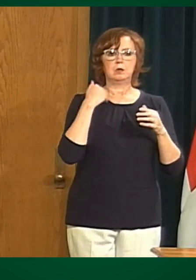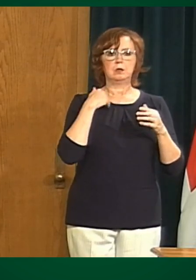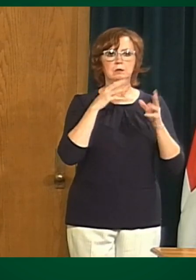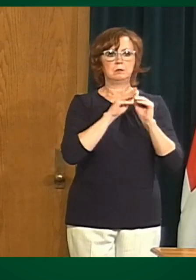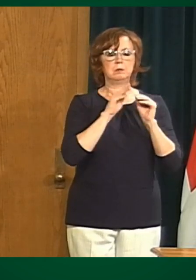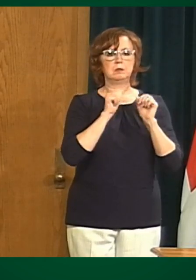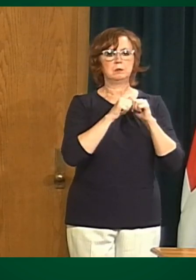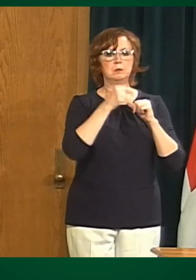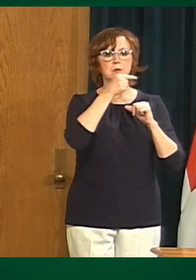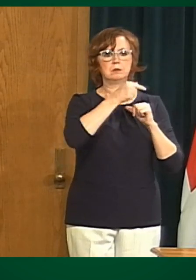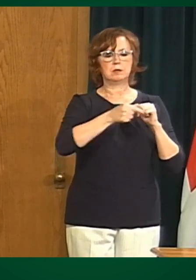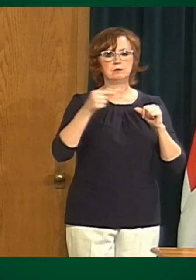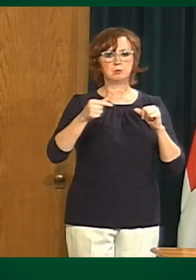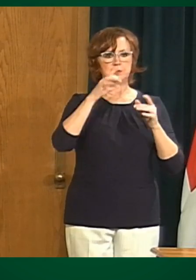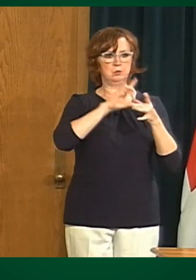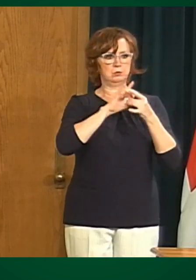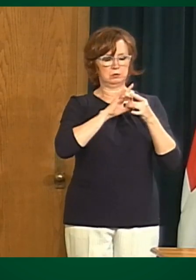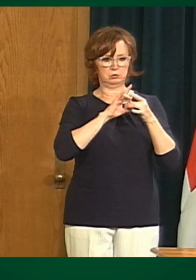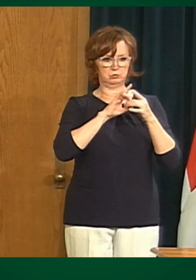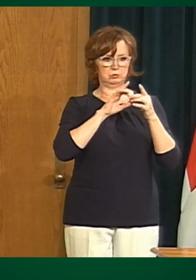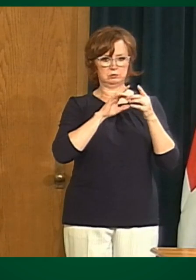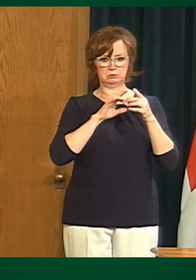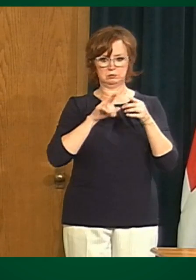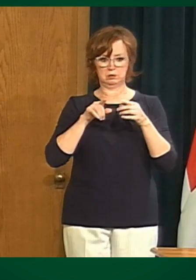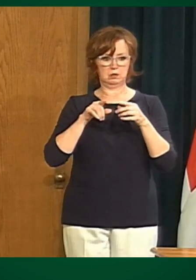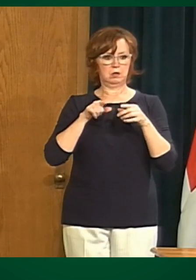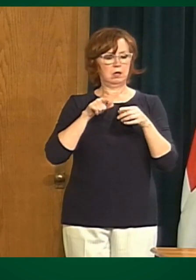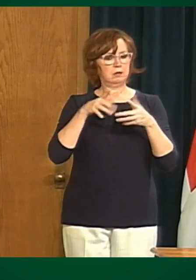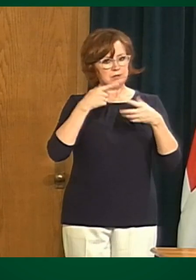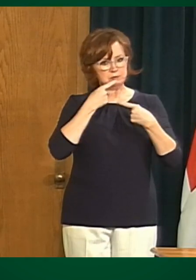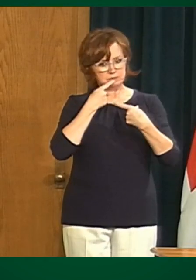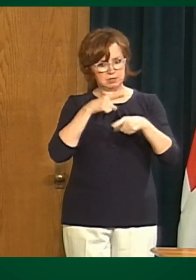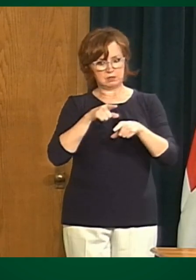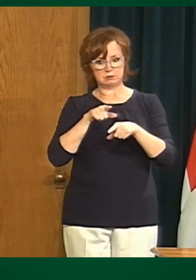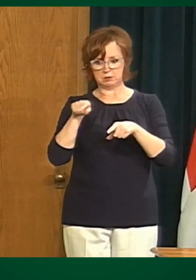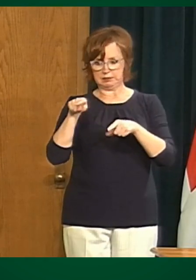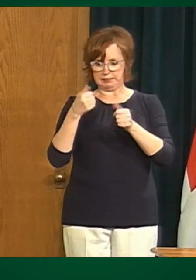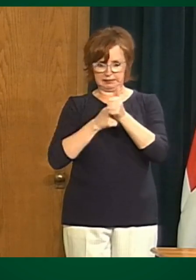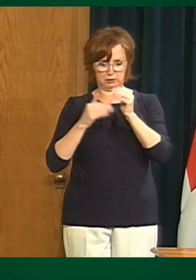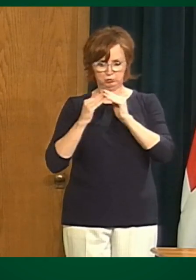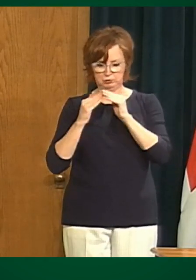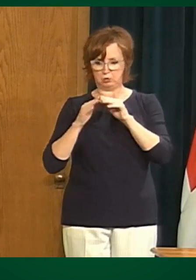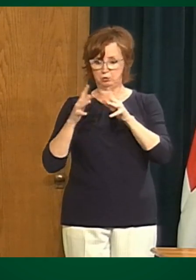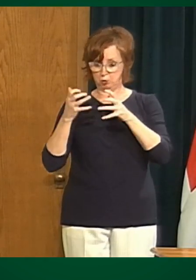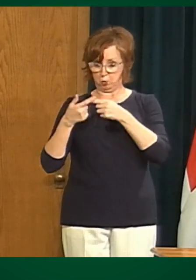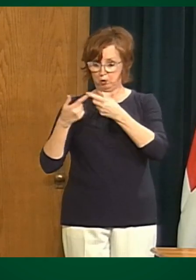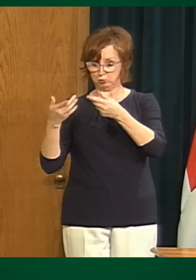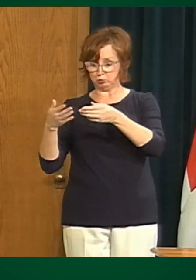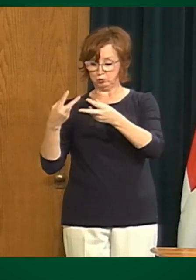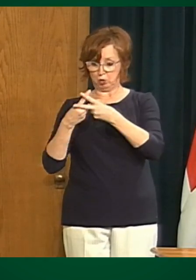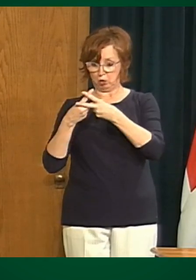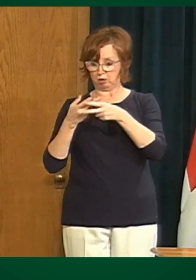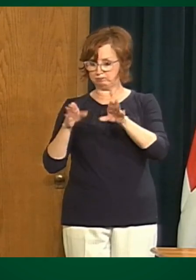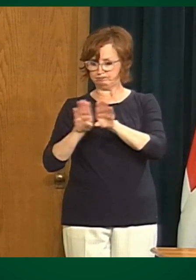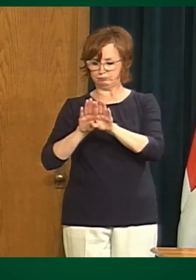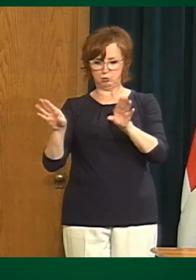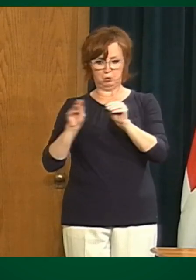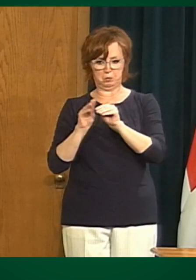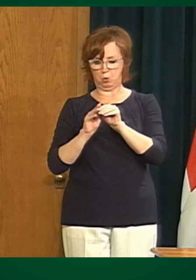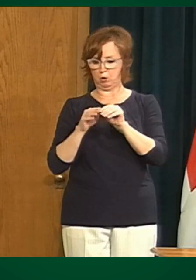if they want to lock down. And I can talk about La